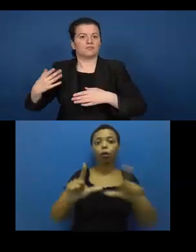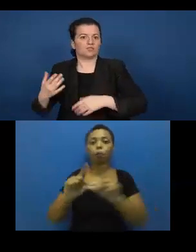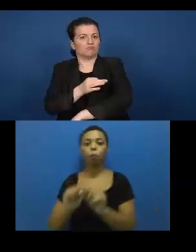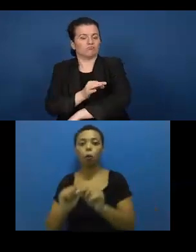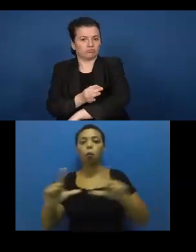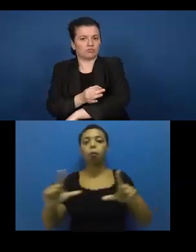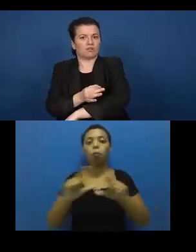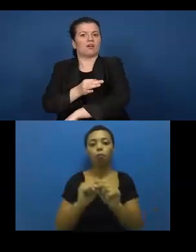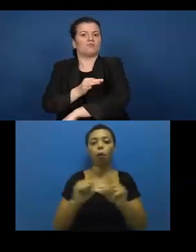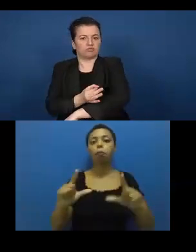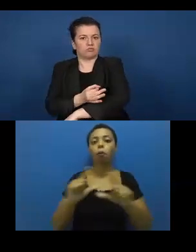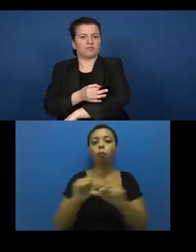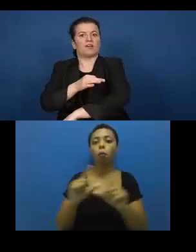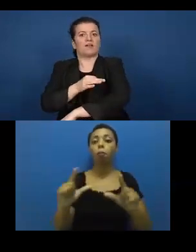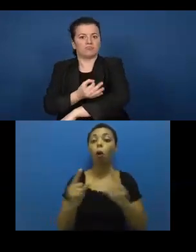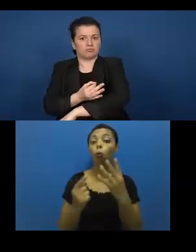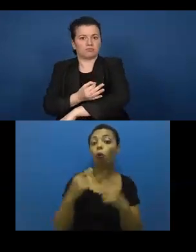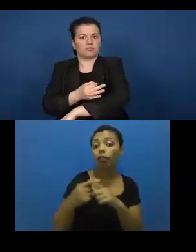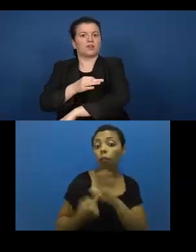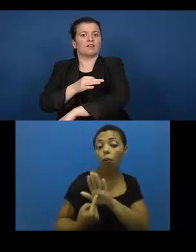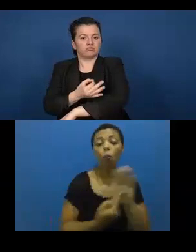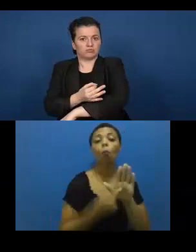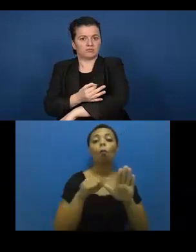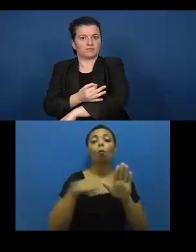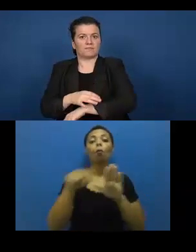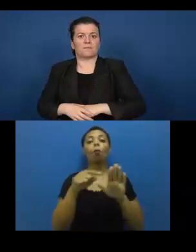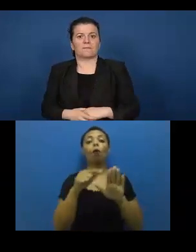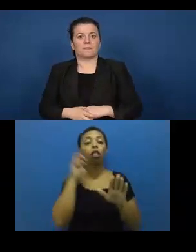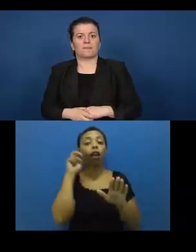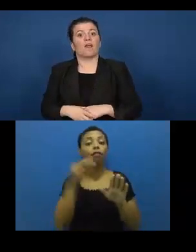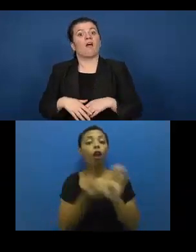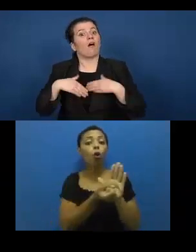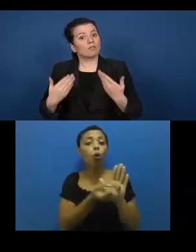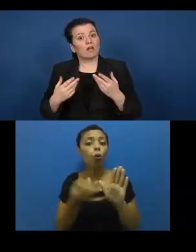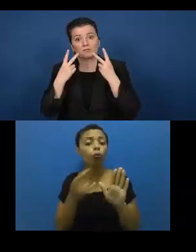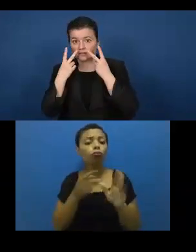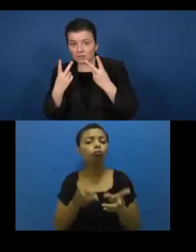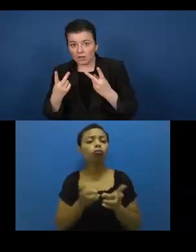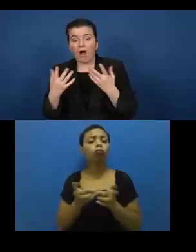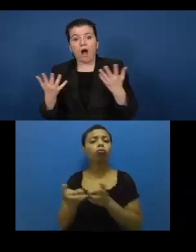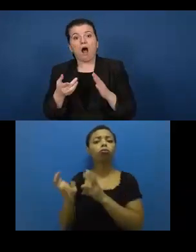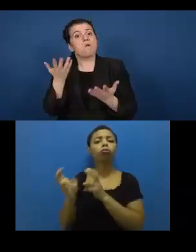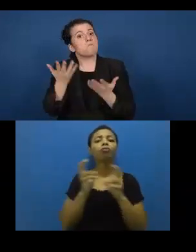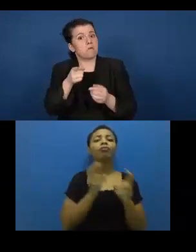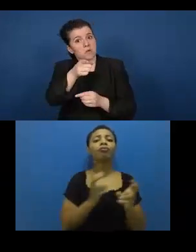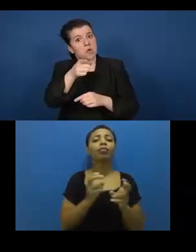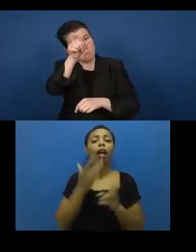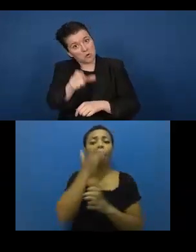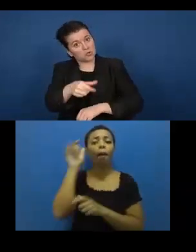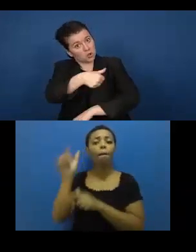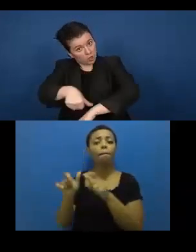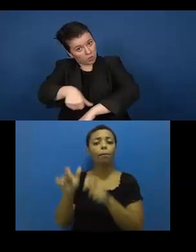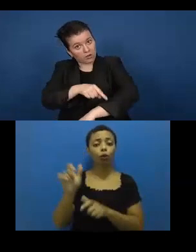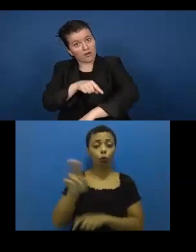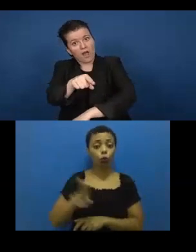pulses. And by varying the number of vibration pulses, you can give users information that can be